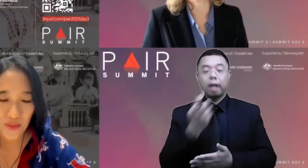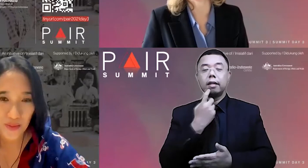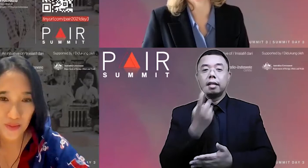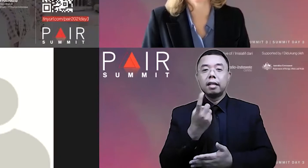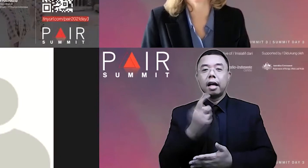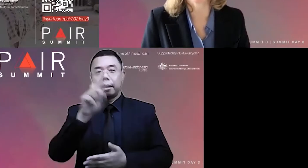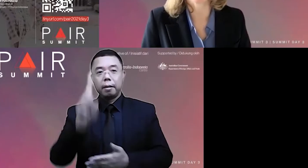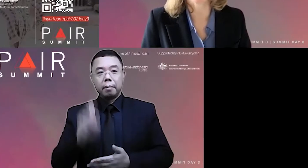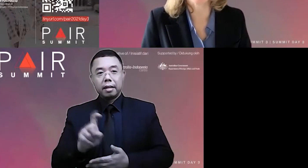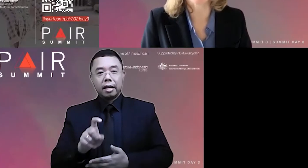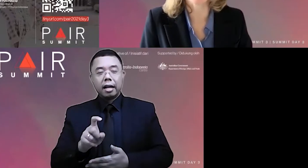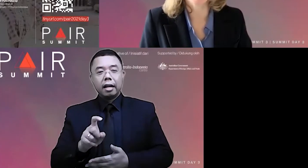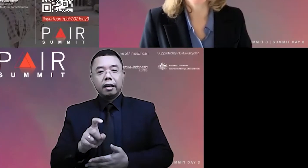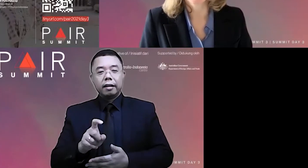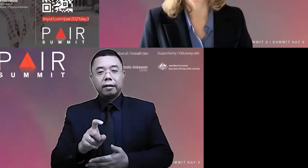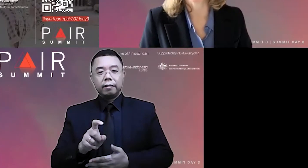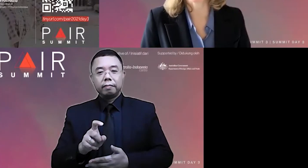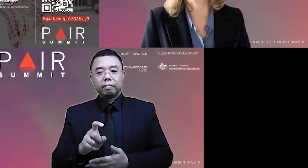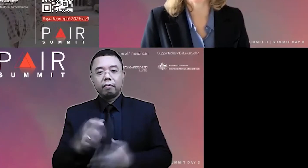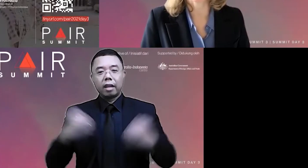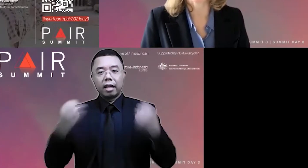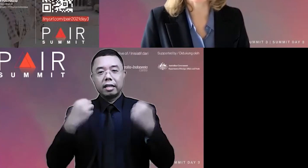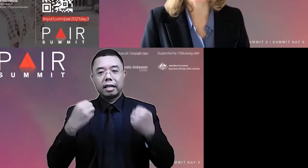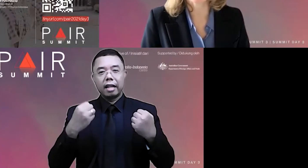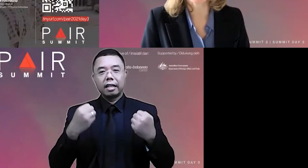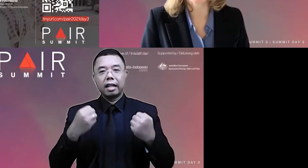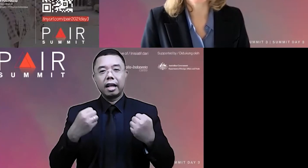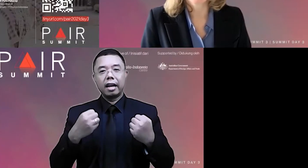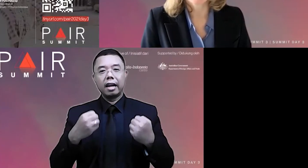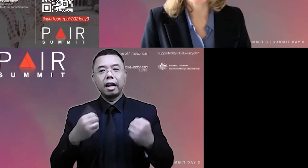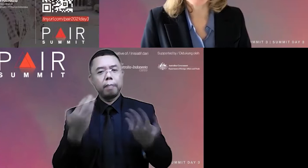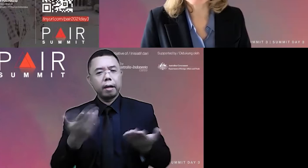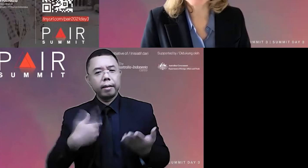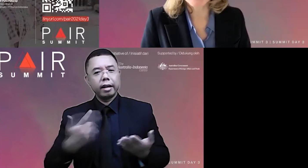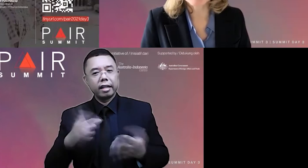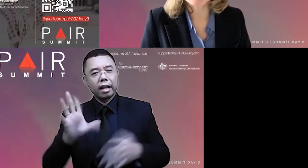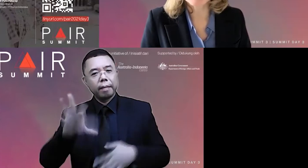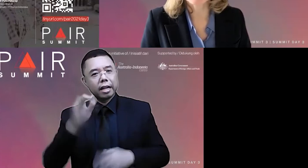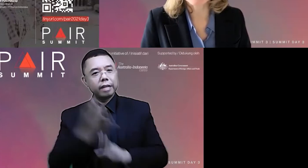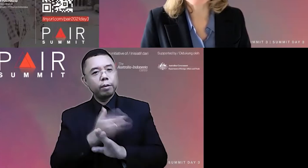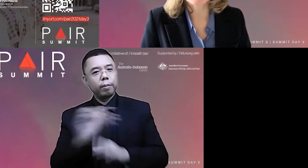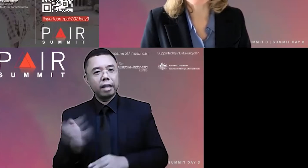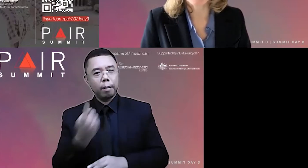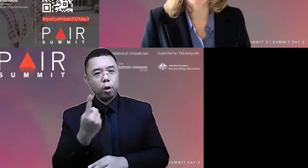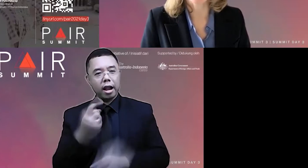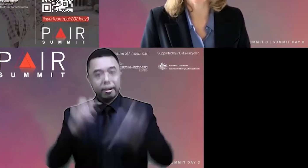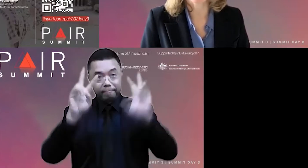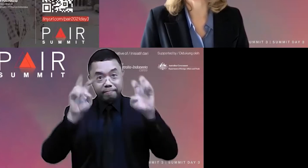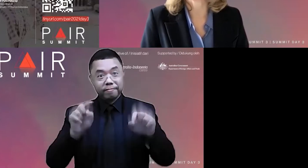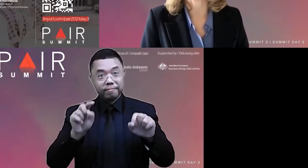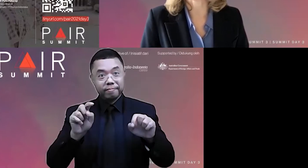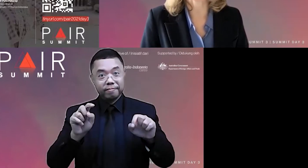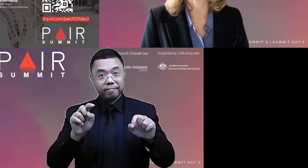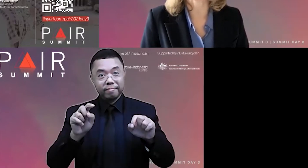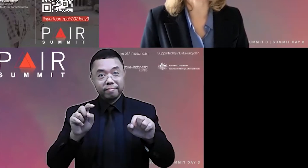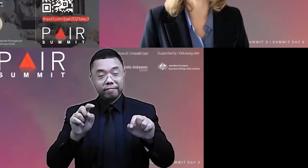in a pandemic. What do you choose? Before we start that subject, take some time, stretch your legs, get a cup of coffee